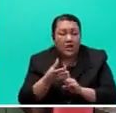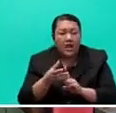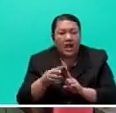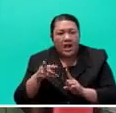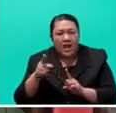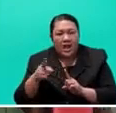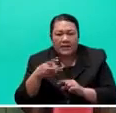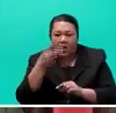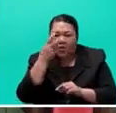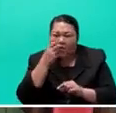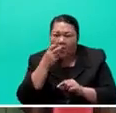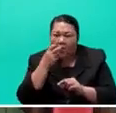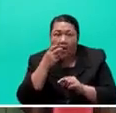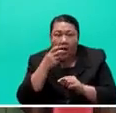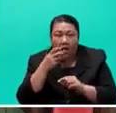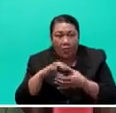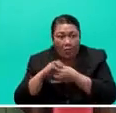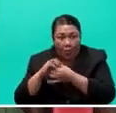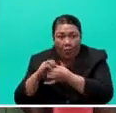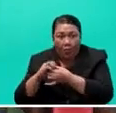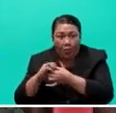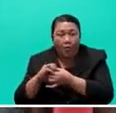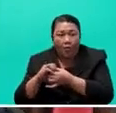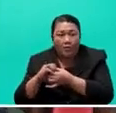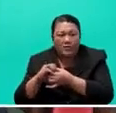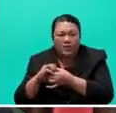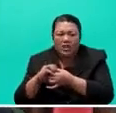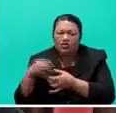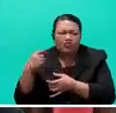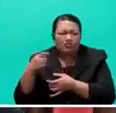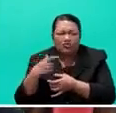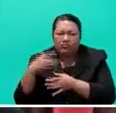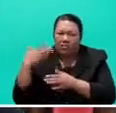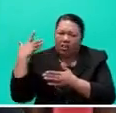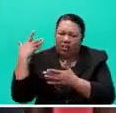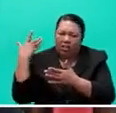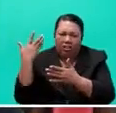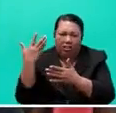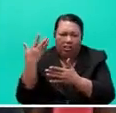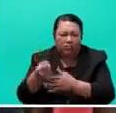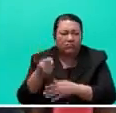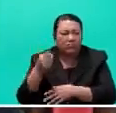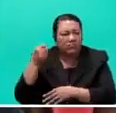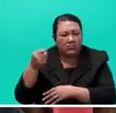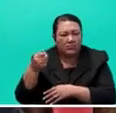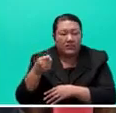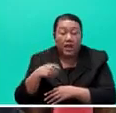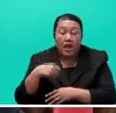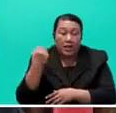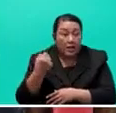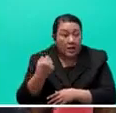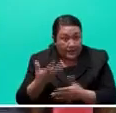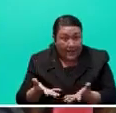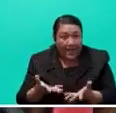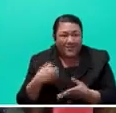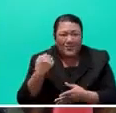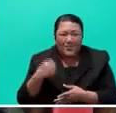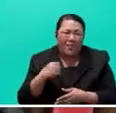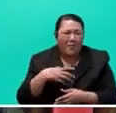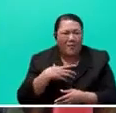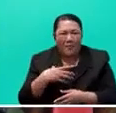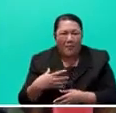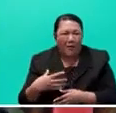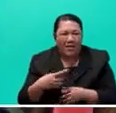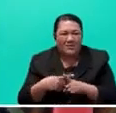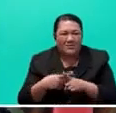places has been too long a journey. There is no excuse now, Mr. Speaker, sir, to